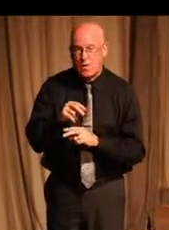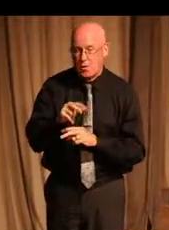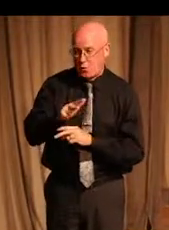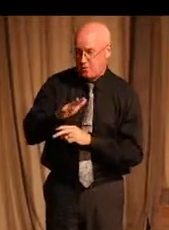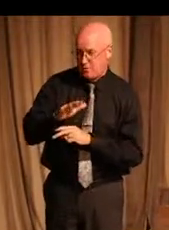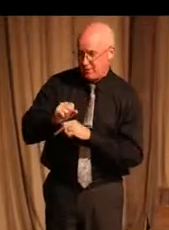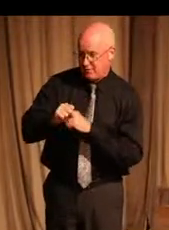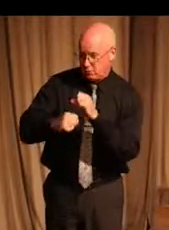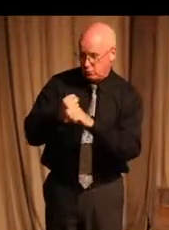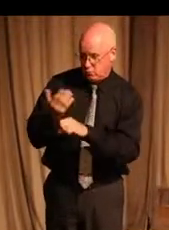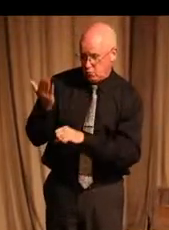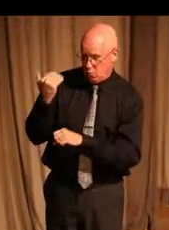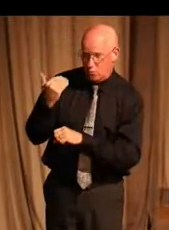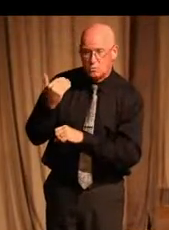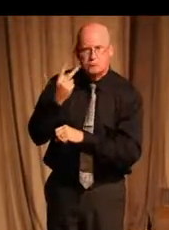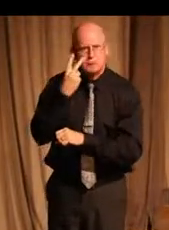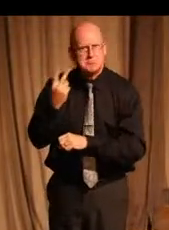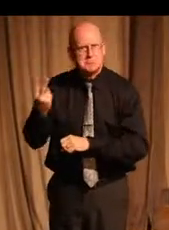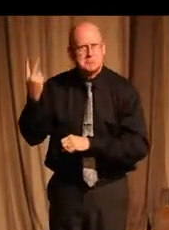retrospective, right? How are you